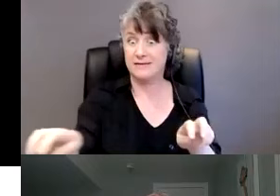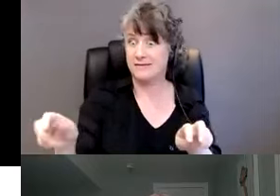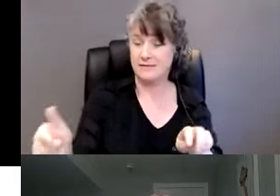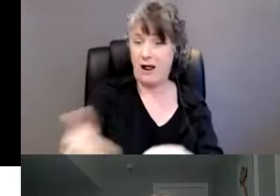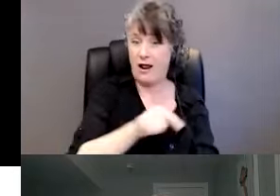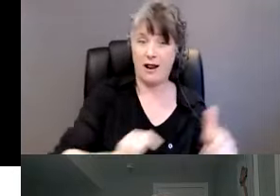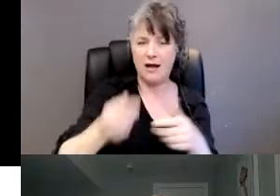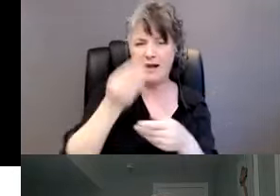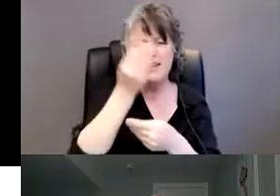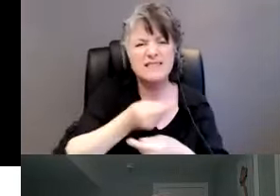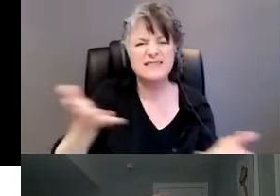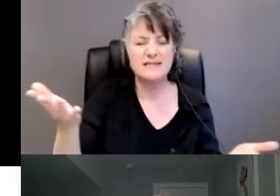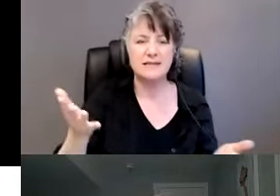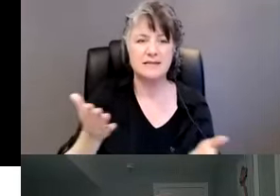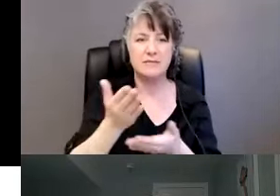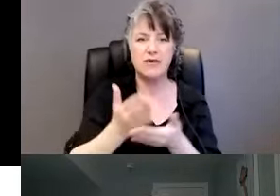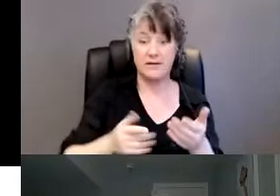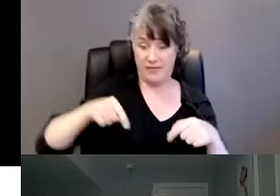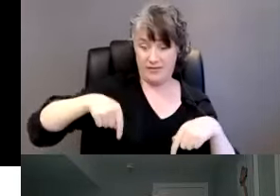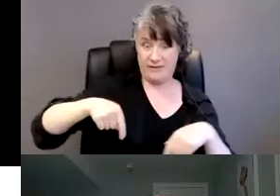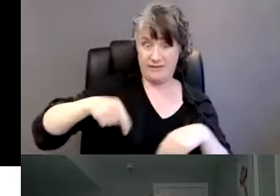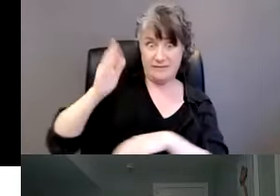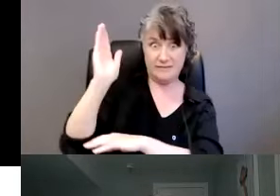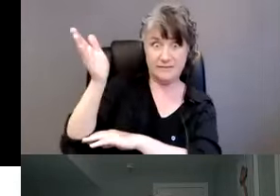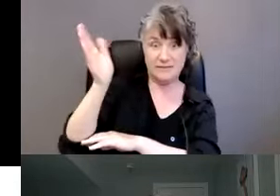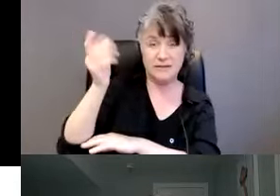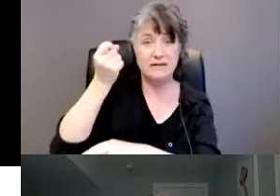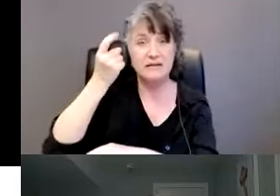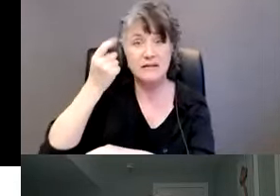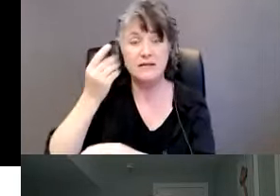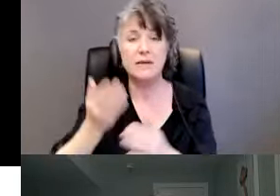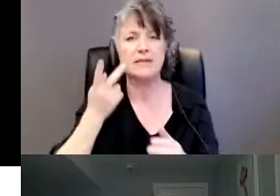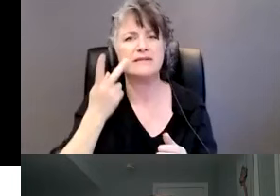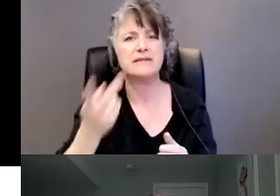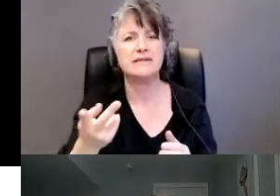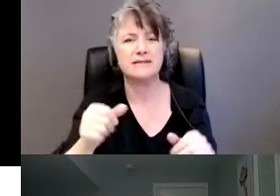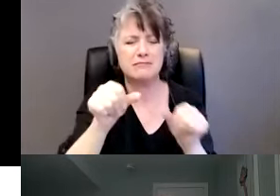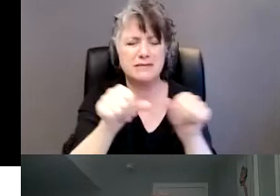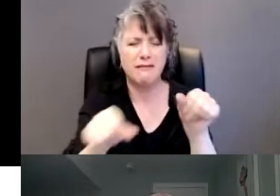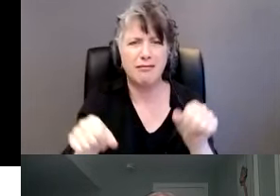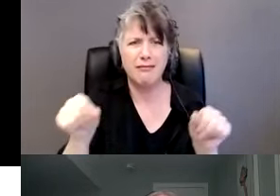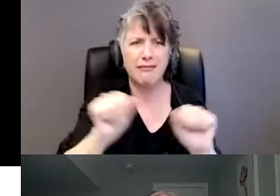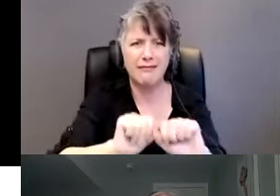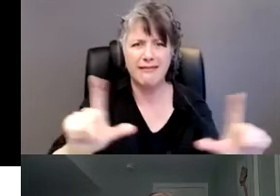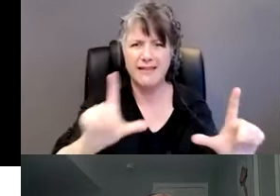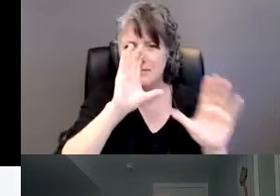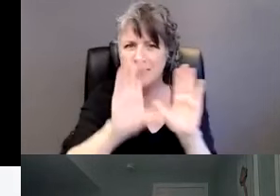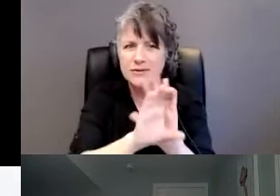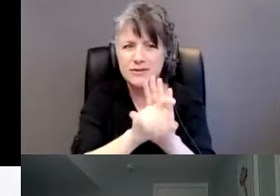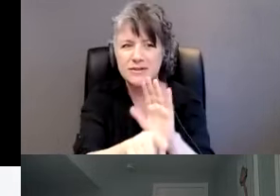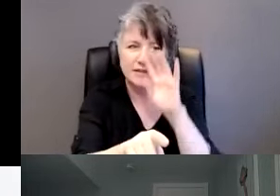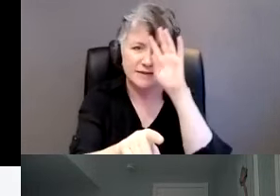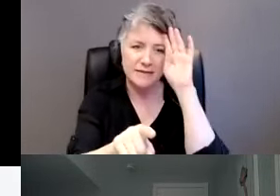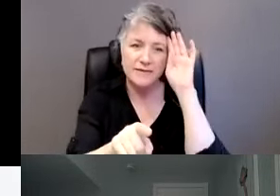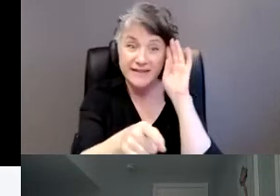everyone know, as part of the webinar, it was looking at, you may have seen the puzzle pieces in some of the slides. And what this refers to, of course,